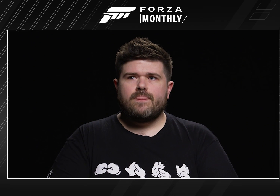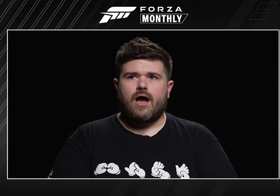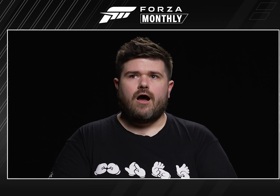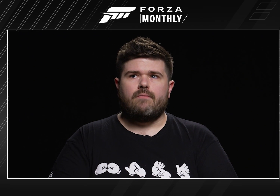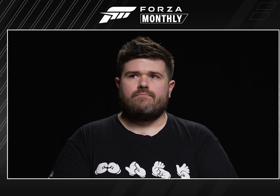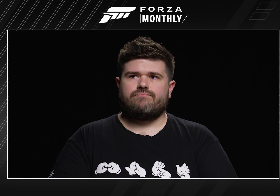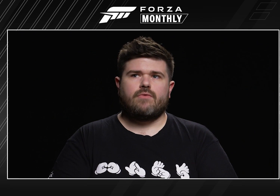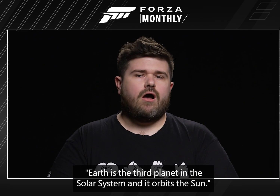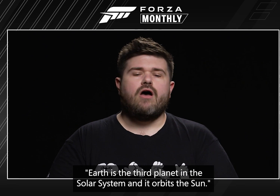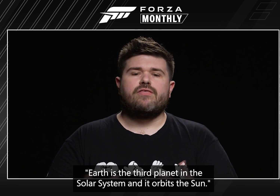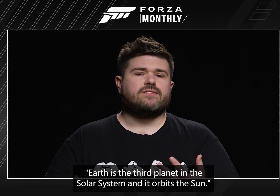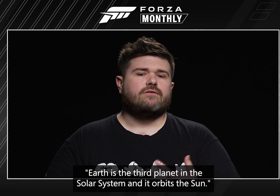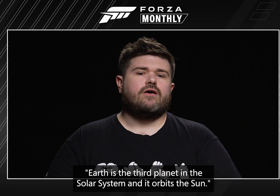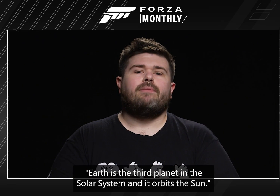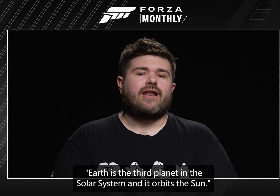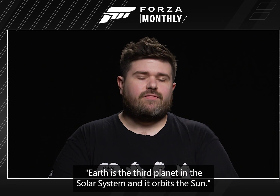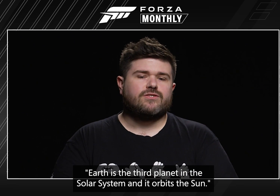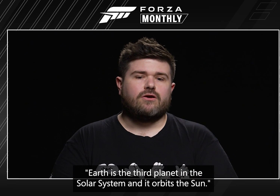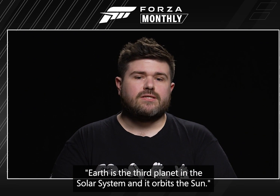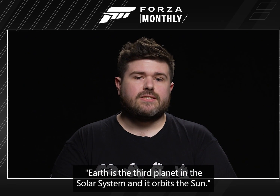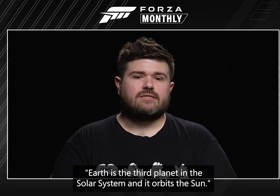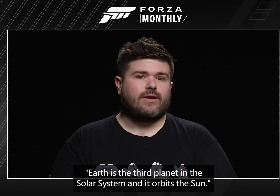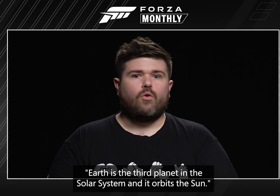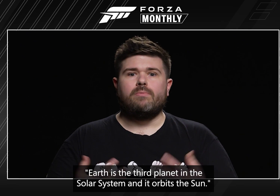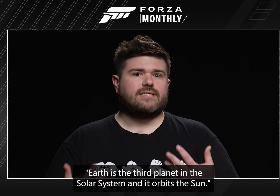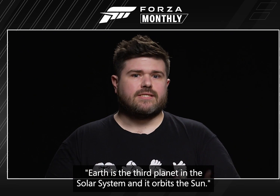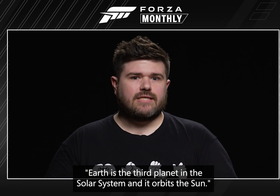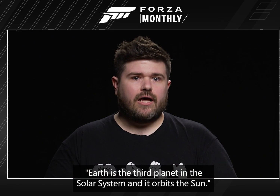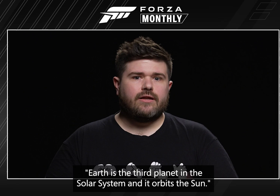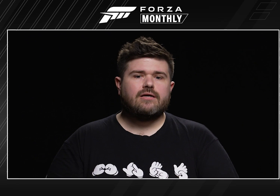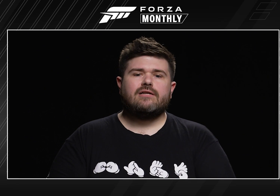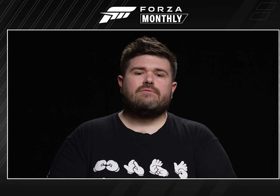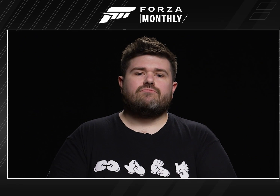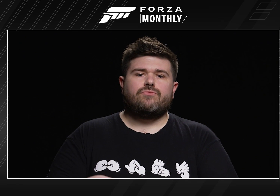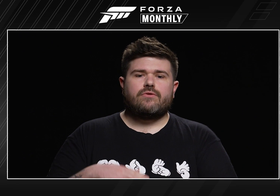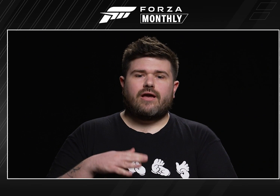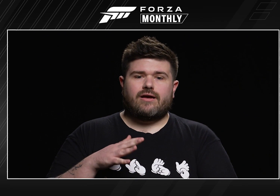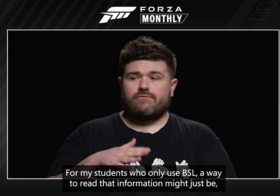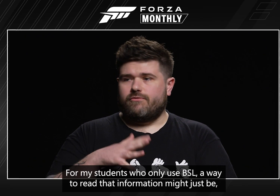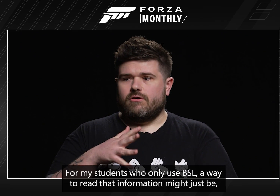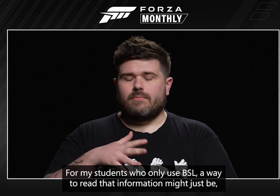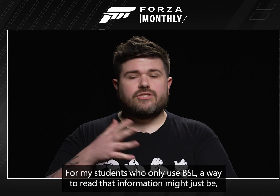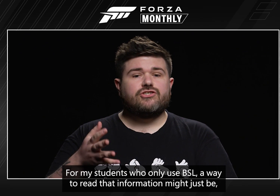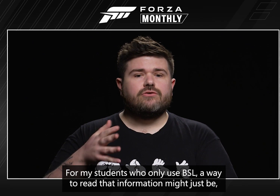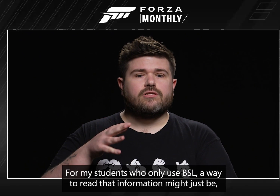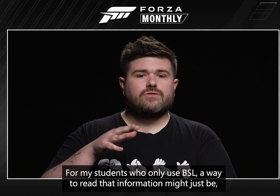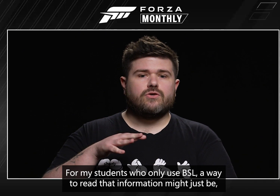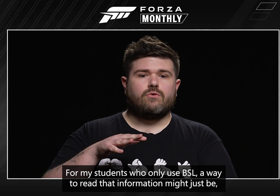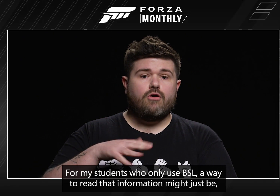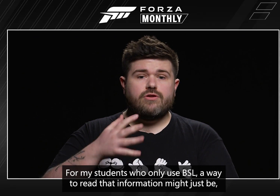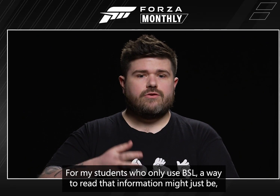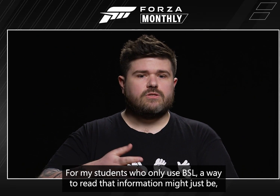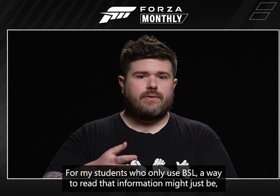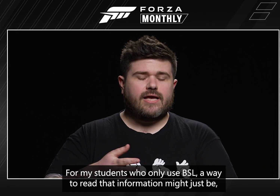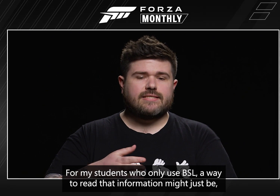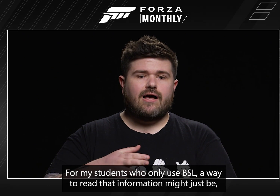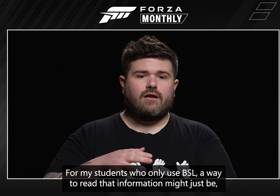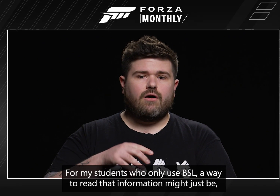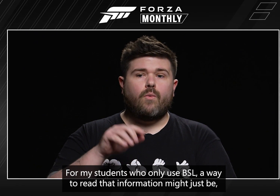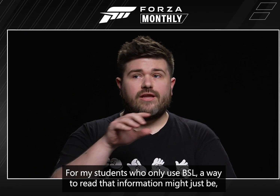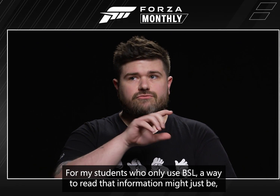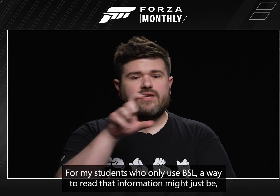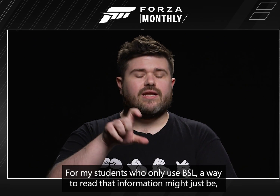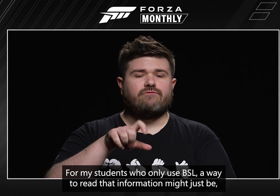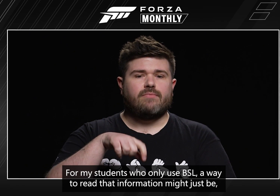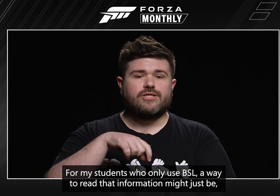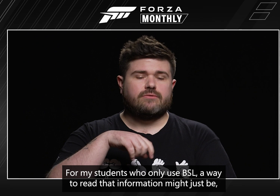like, Earth is the third planet in the solar system and it orbits the sun, for my students who only use BSL,